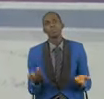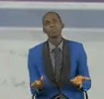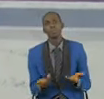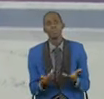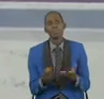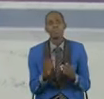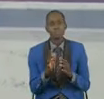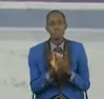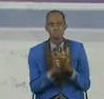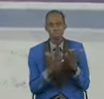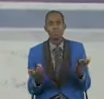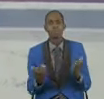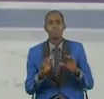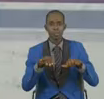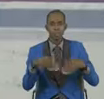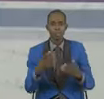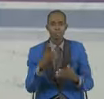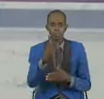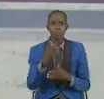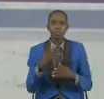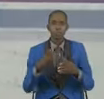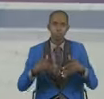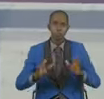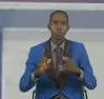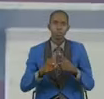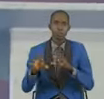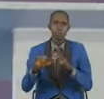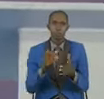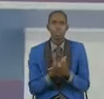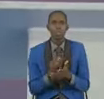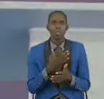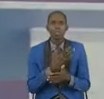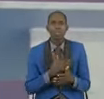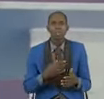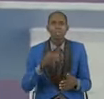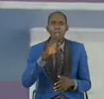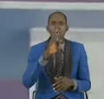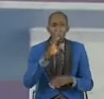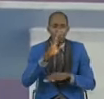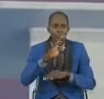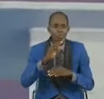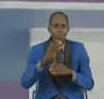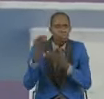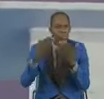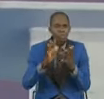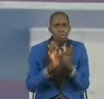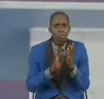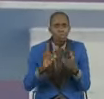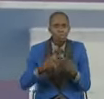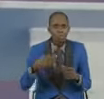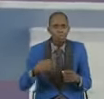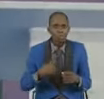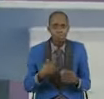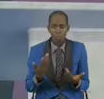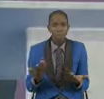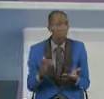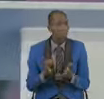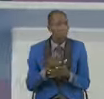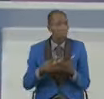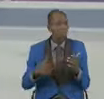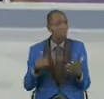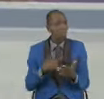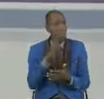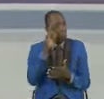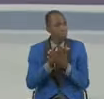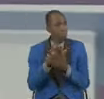that. He said, Bible, are you quoting Bible to me? I said, well, Bible believers now. He said, okay. And